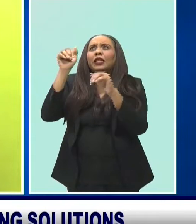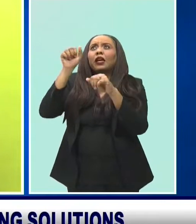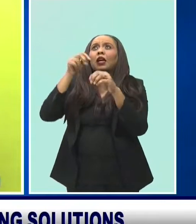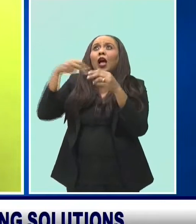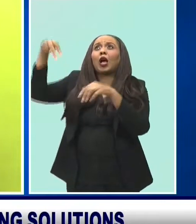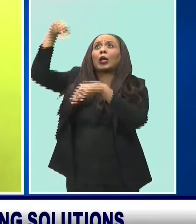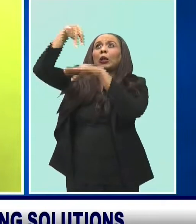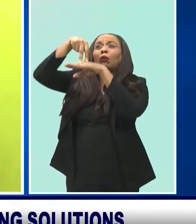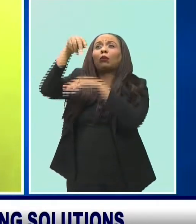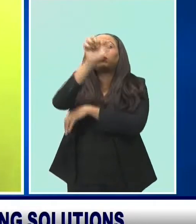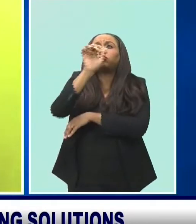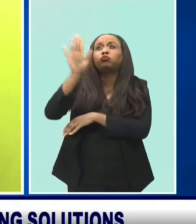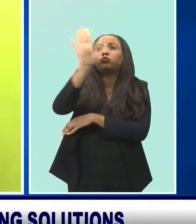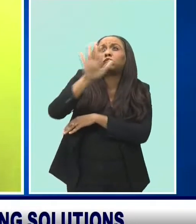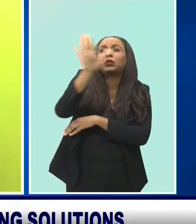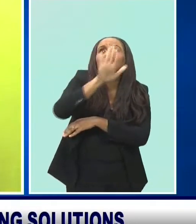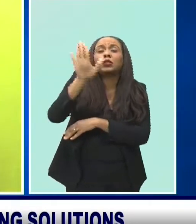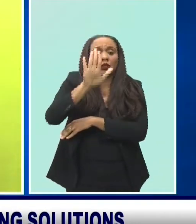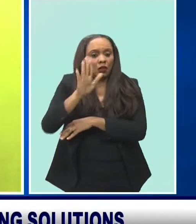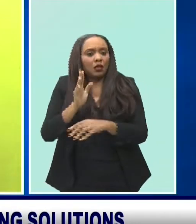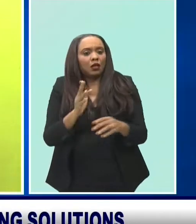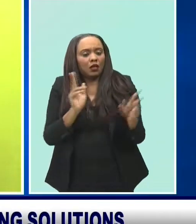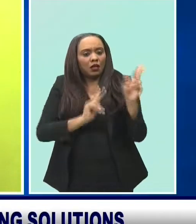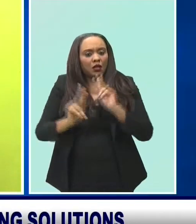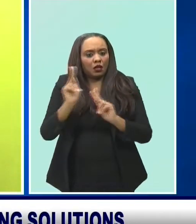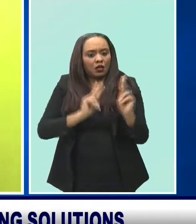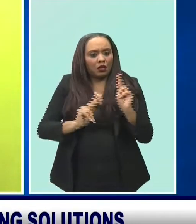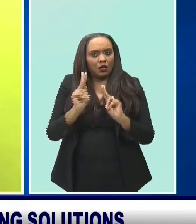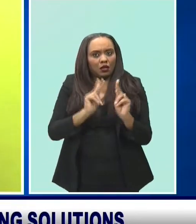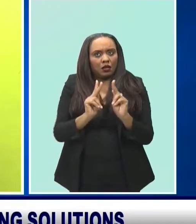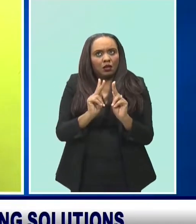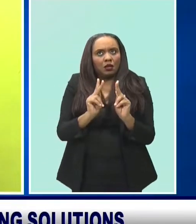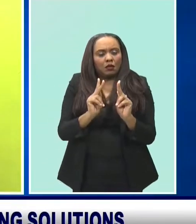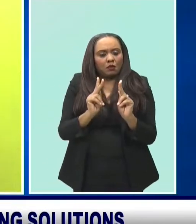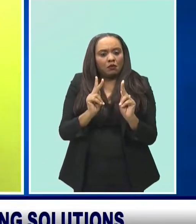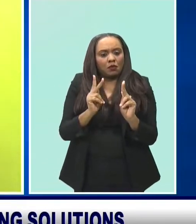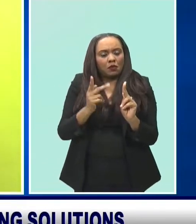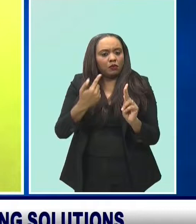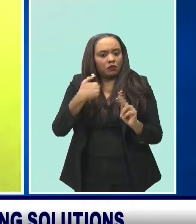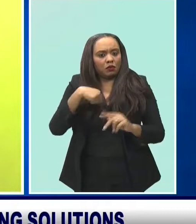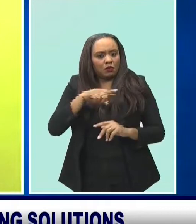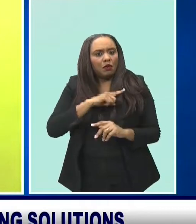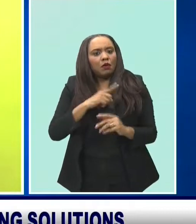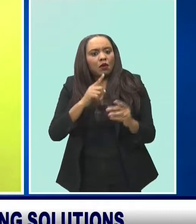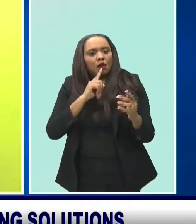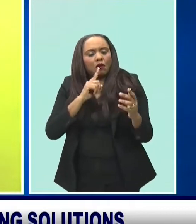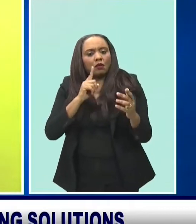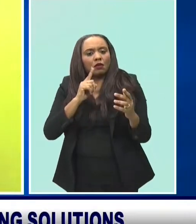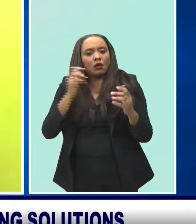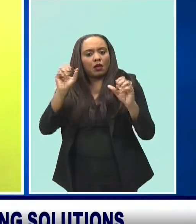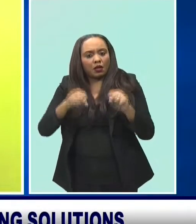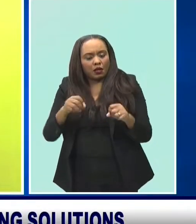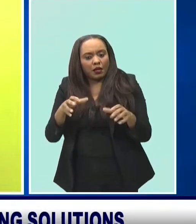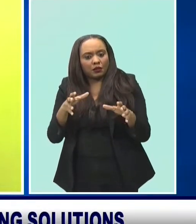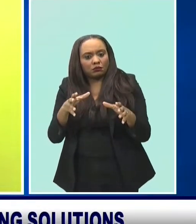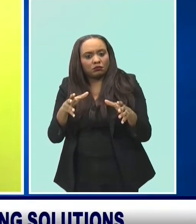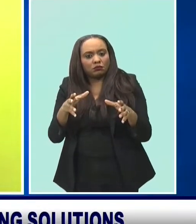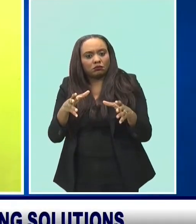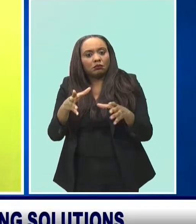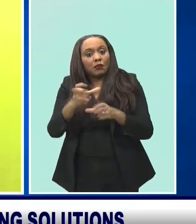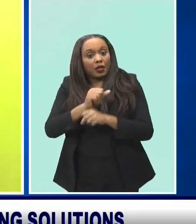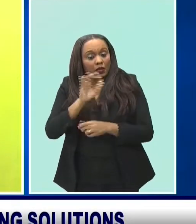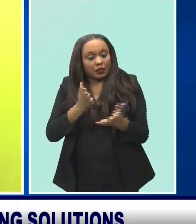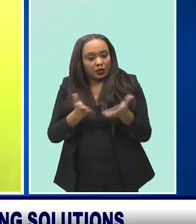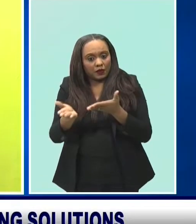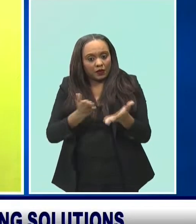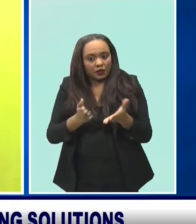well that for people, daycare centers, those are the people that I am targeting where that is concerned. Where